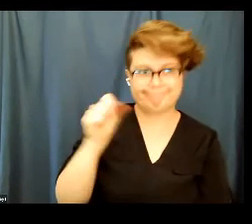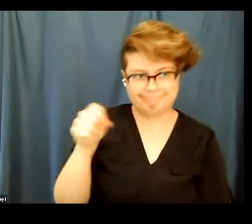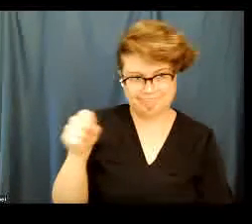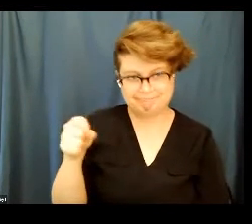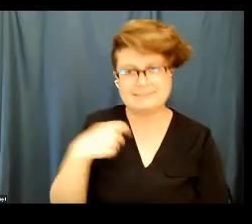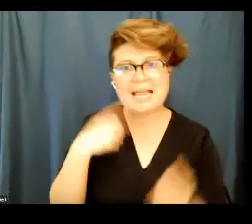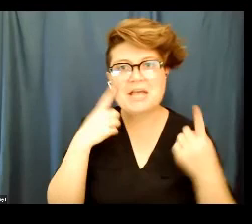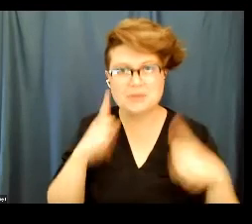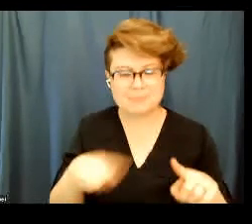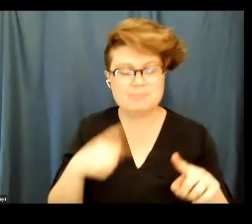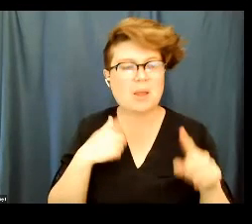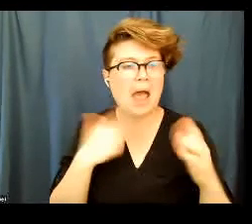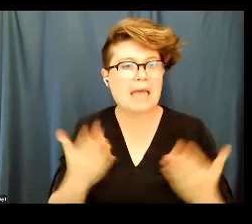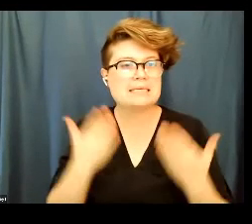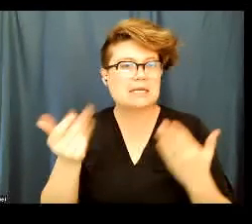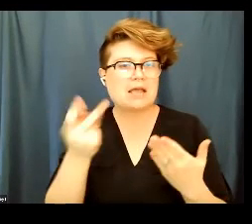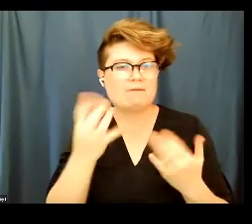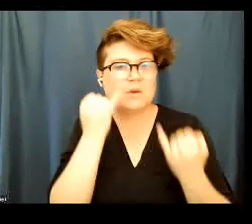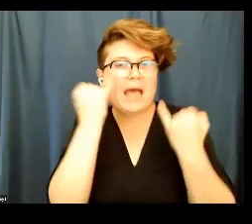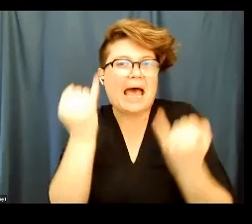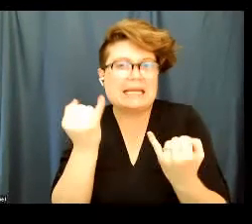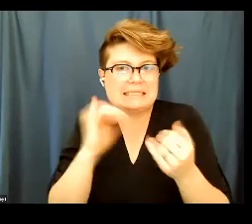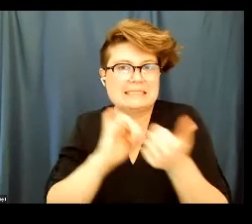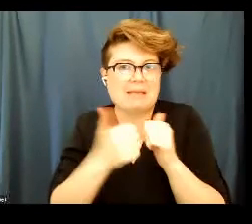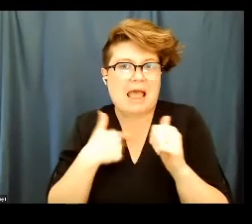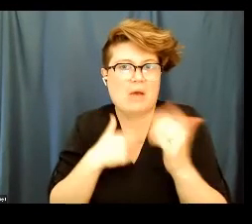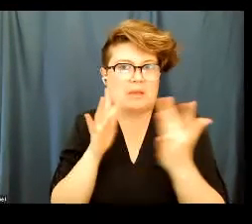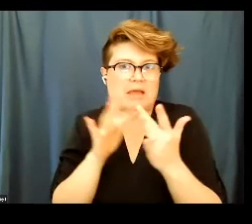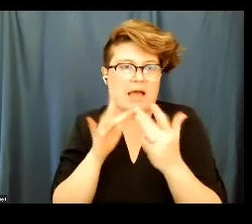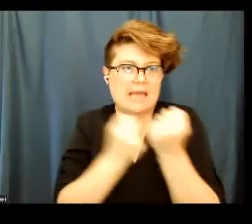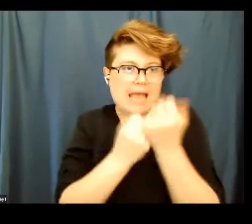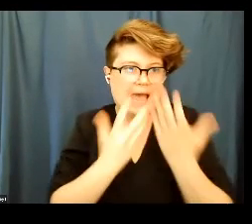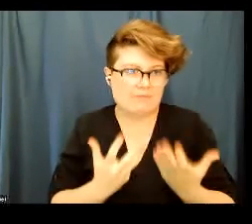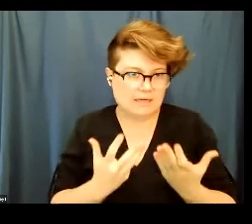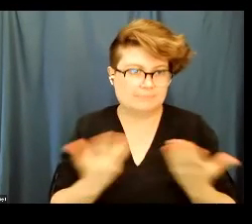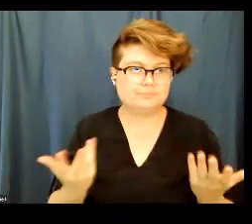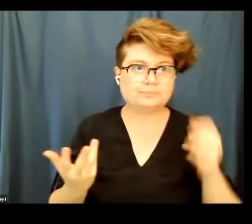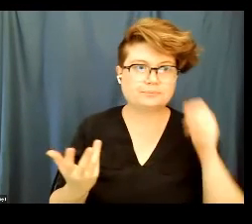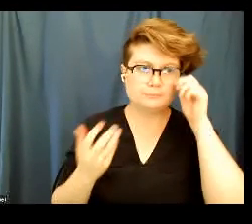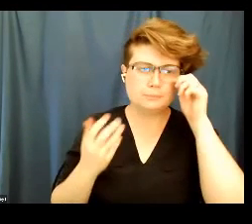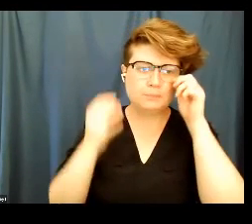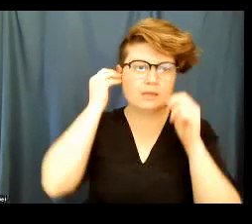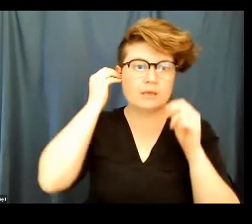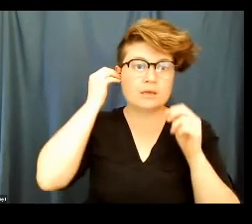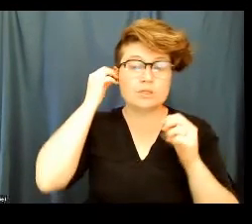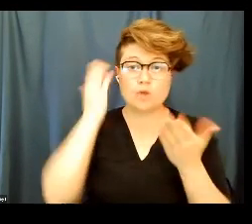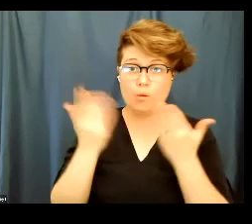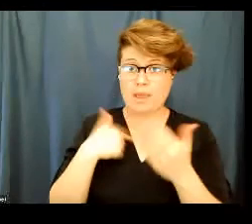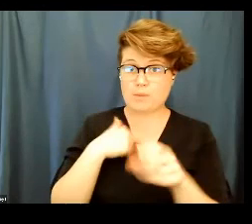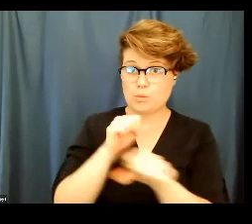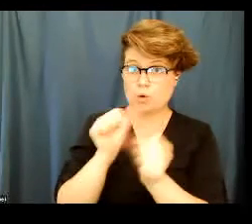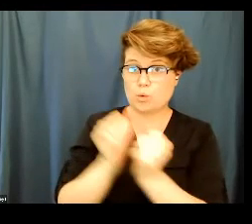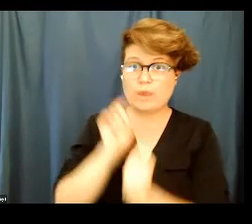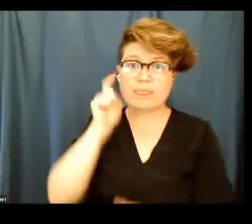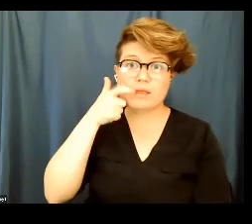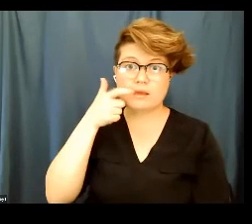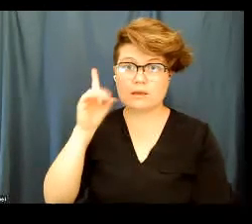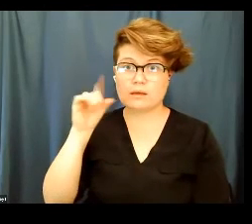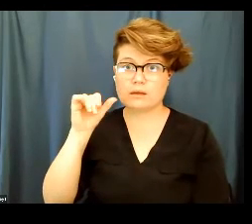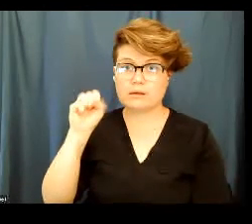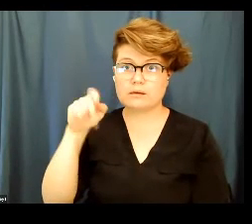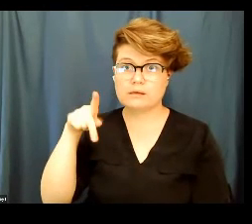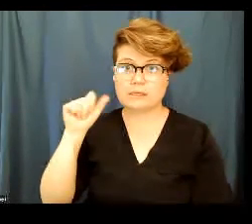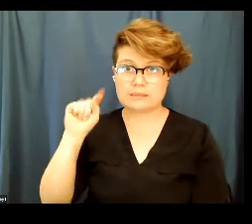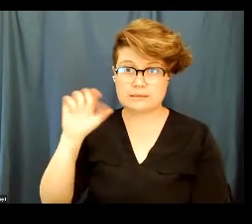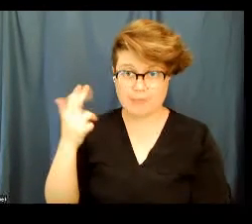ideas of how we can contact that advocate sooner. So maybe we could work with dispatch about how to